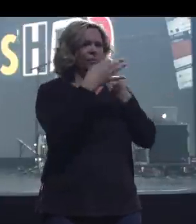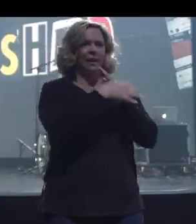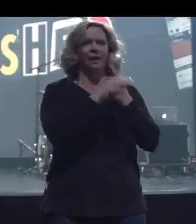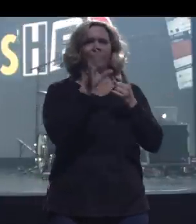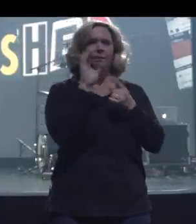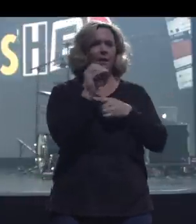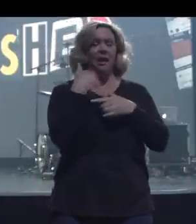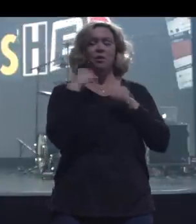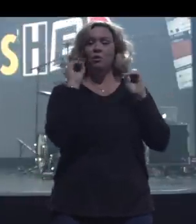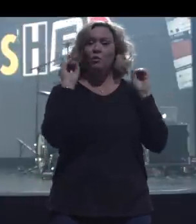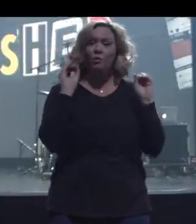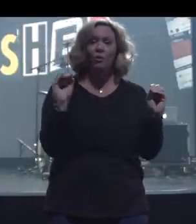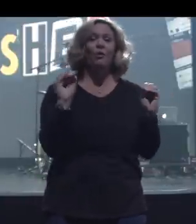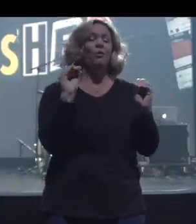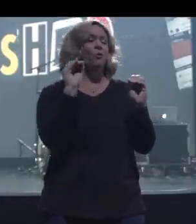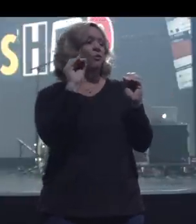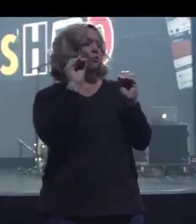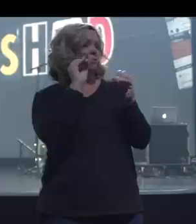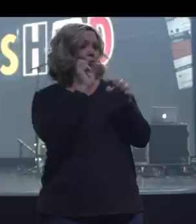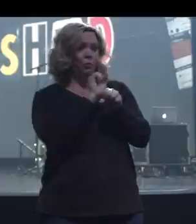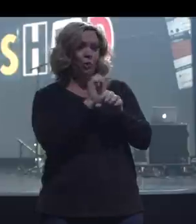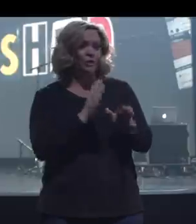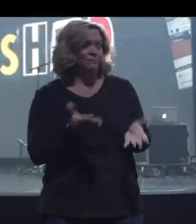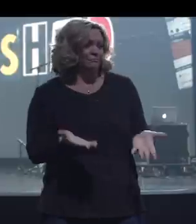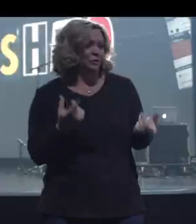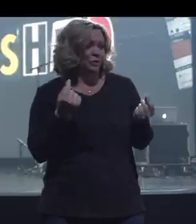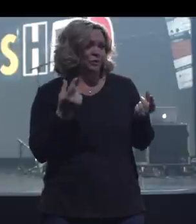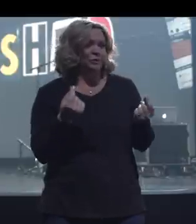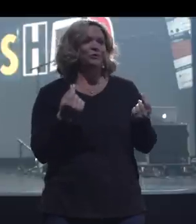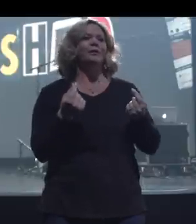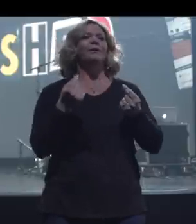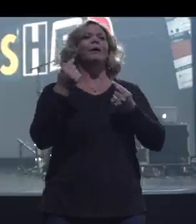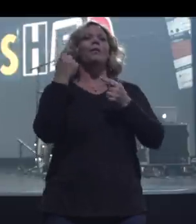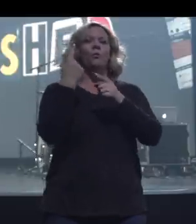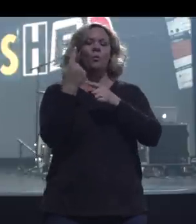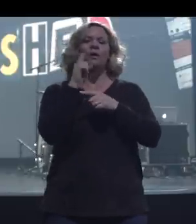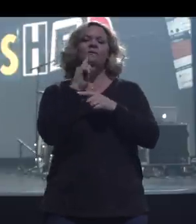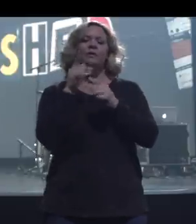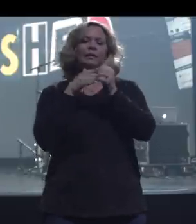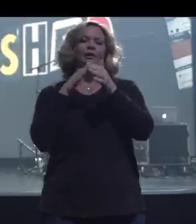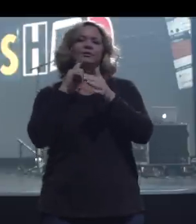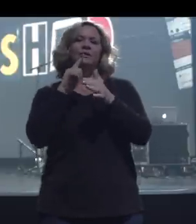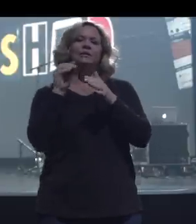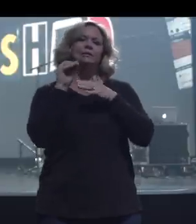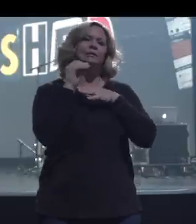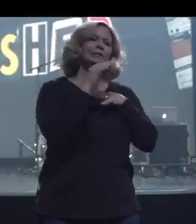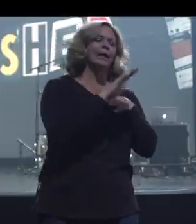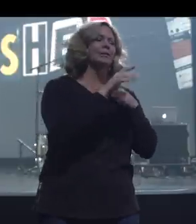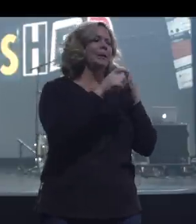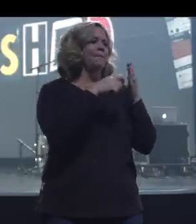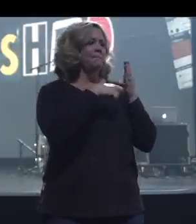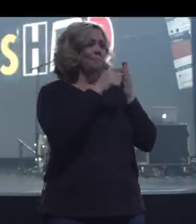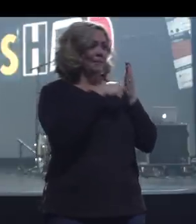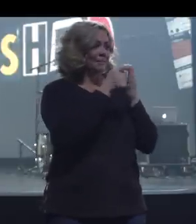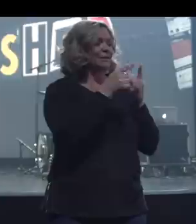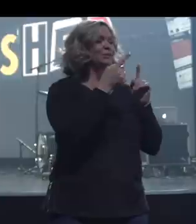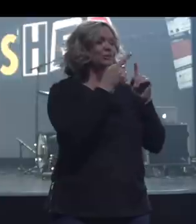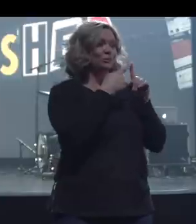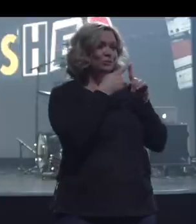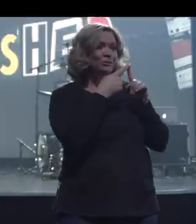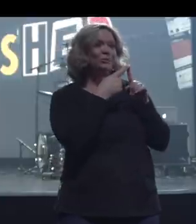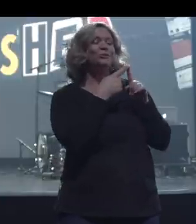do? One of the leaders got a brilliant idea. He started shipping shopping catalogs to the village